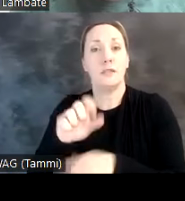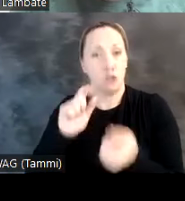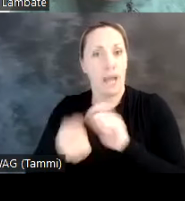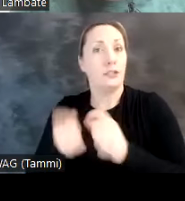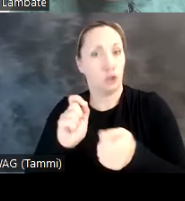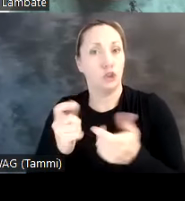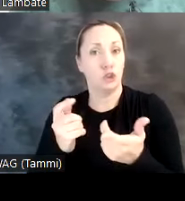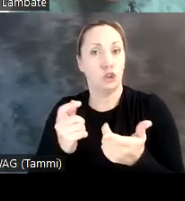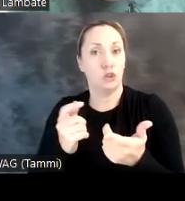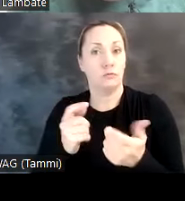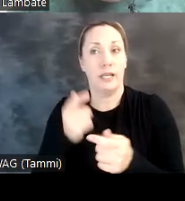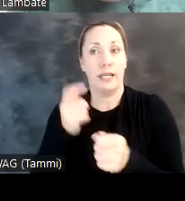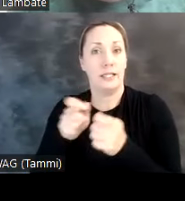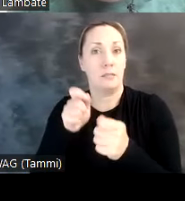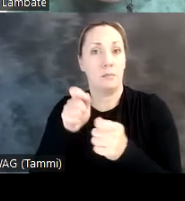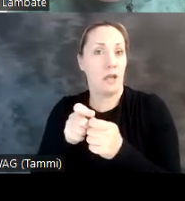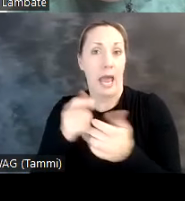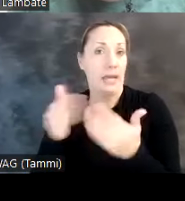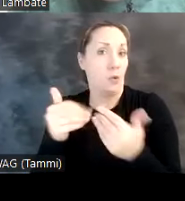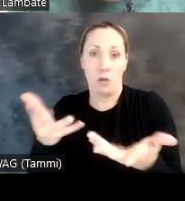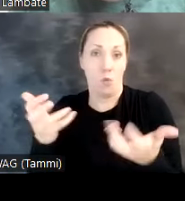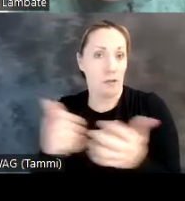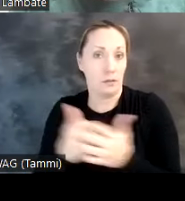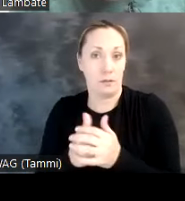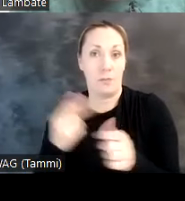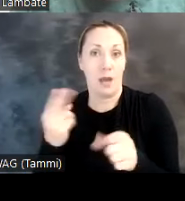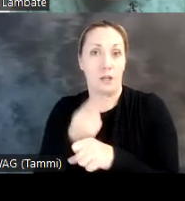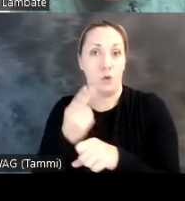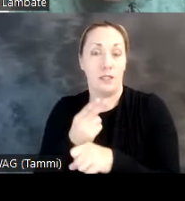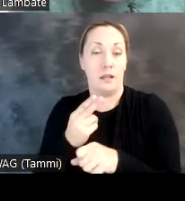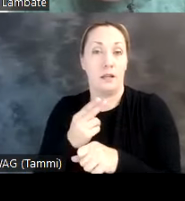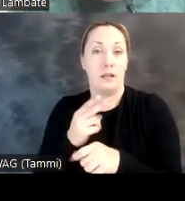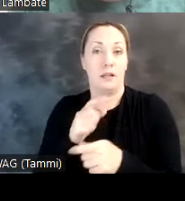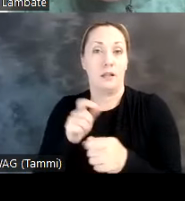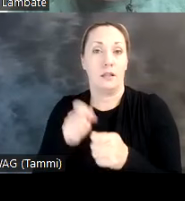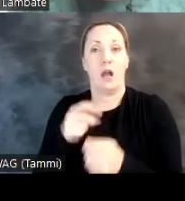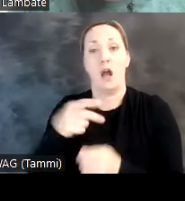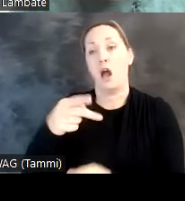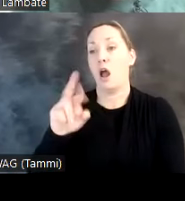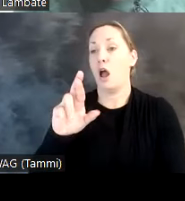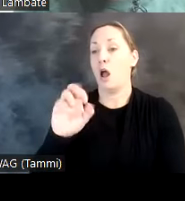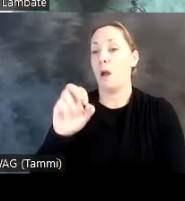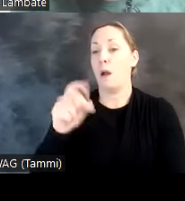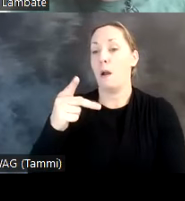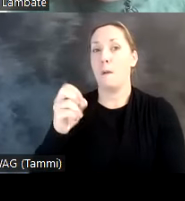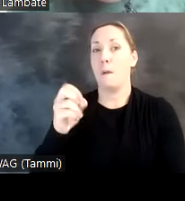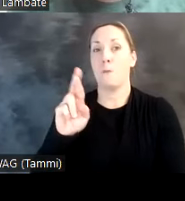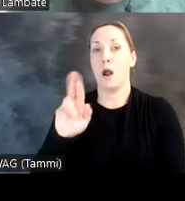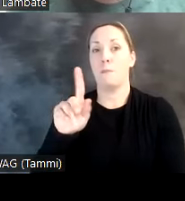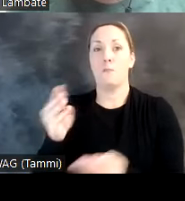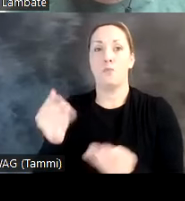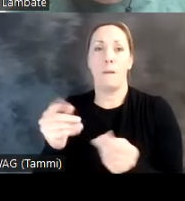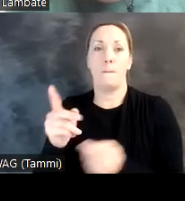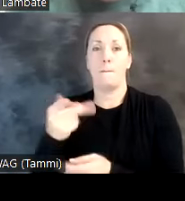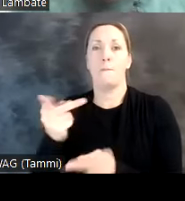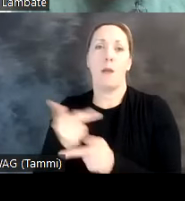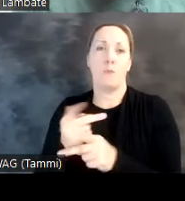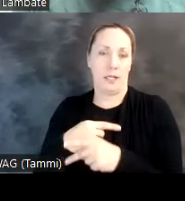in any specific way you want by using the certain properties. which we'll have a look at in the later